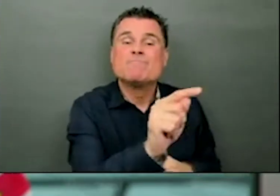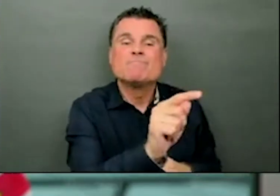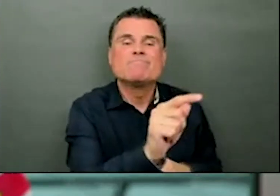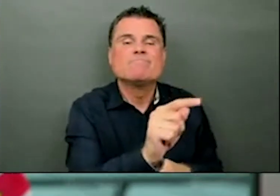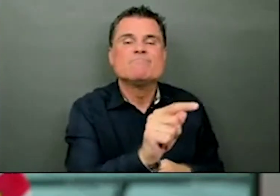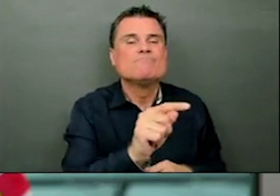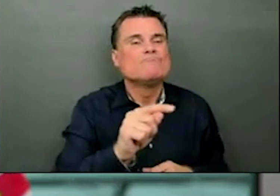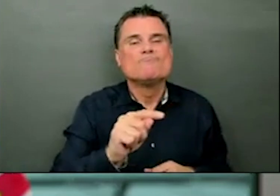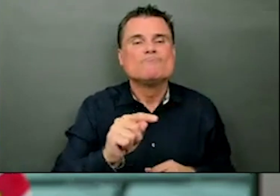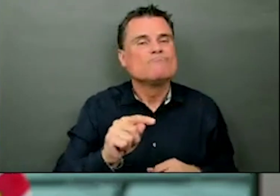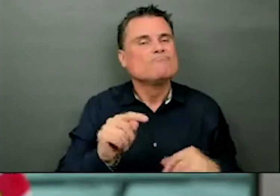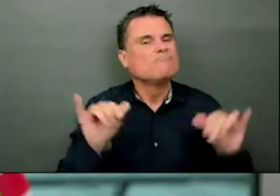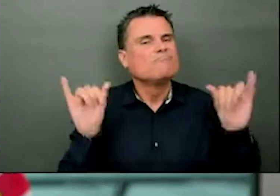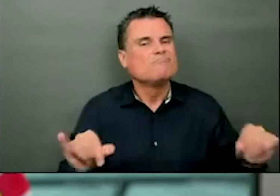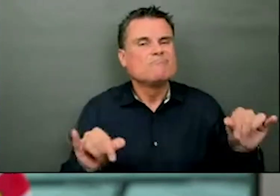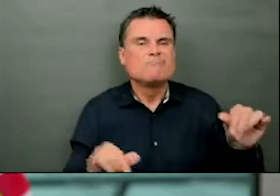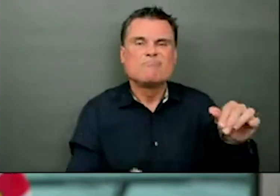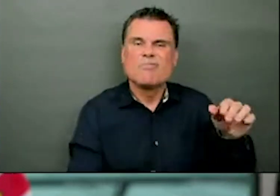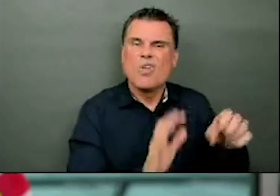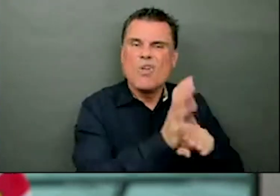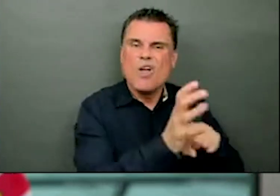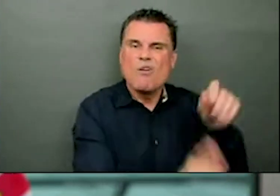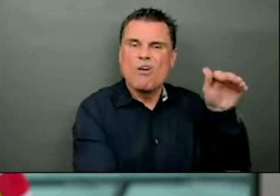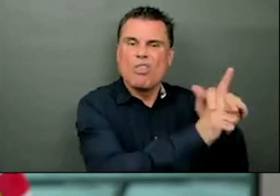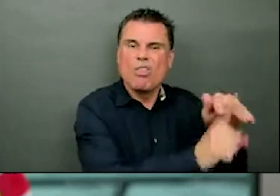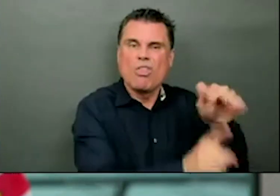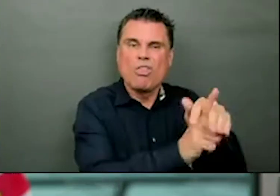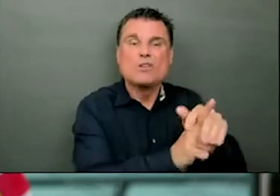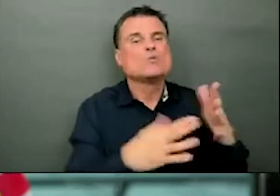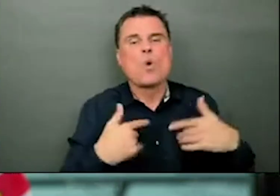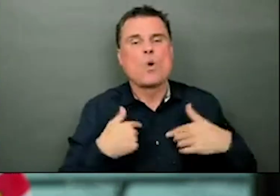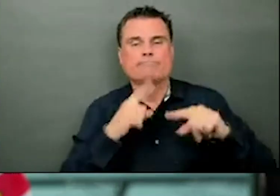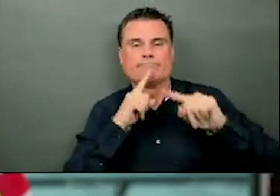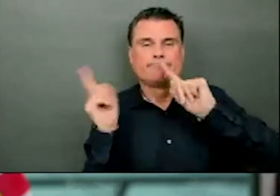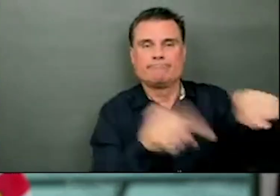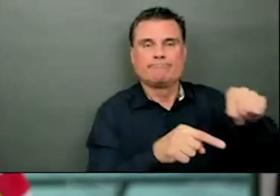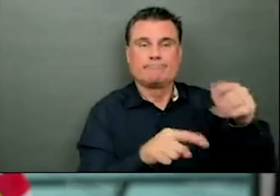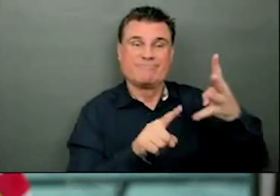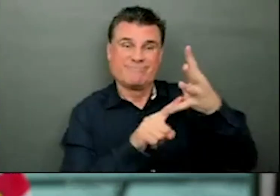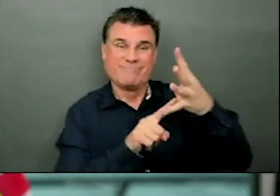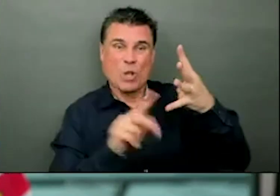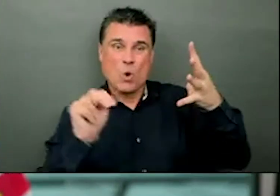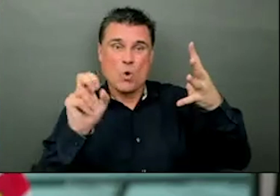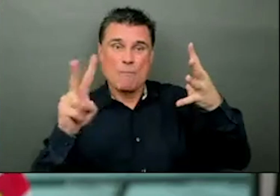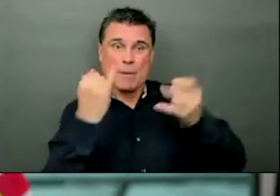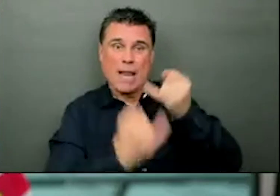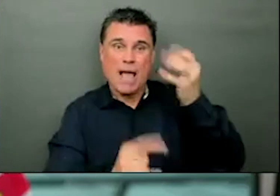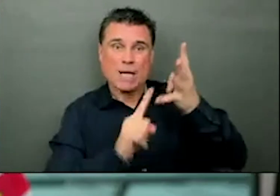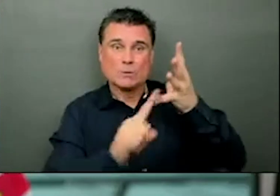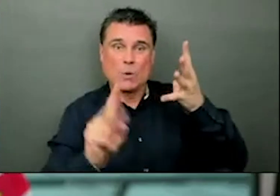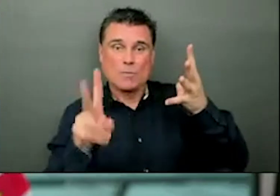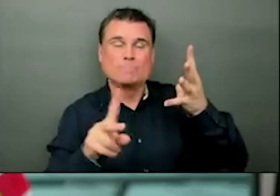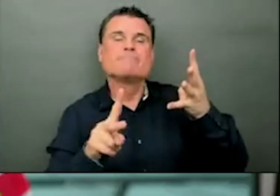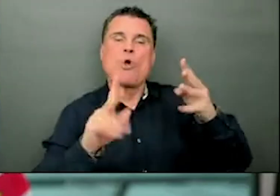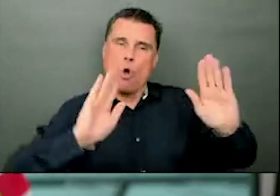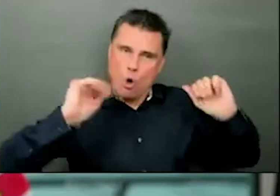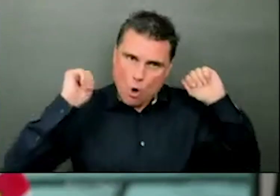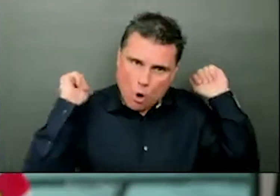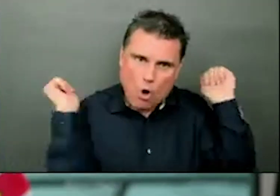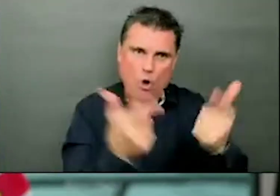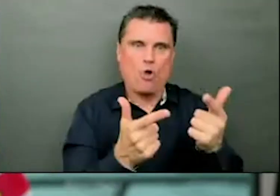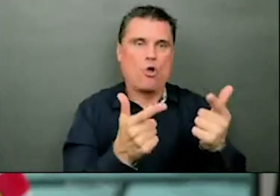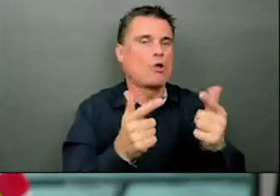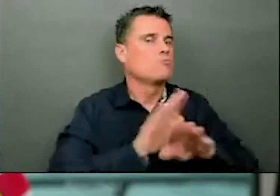services starting at the end of November. It really was because we were seeing, despite people taking their best